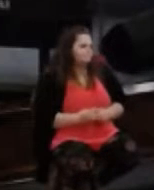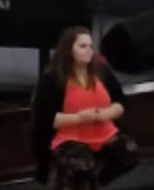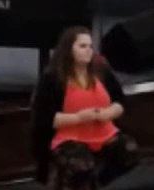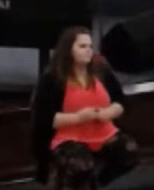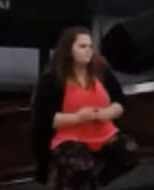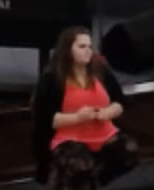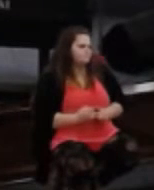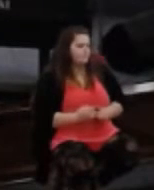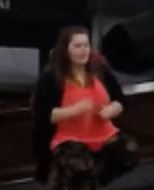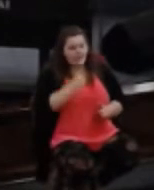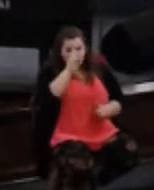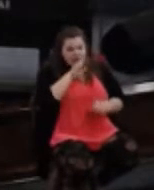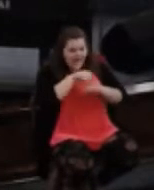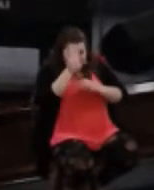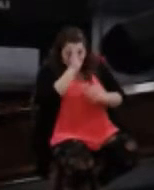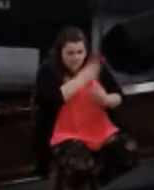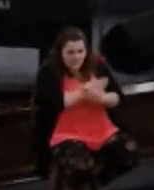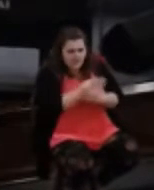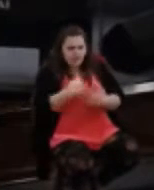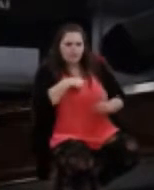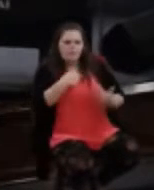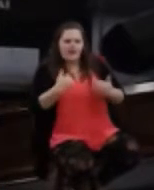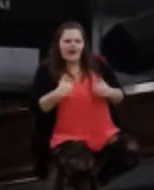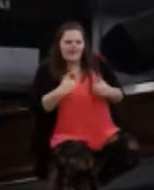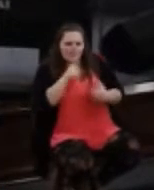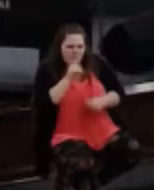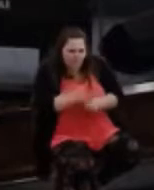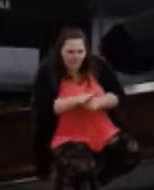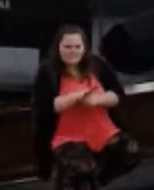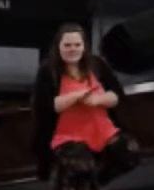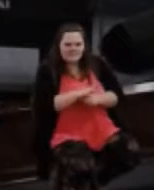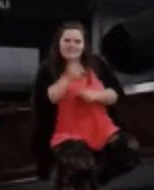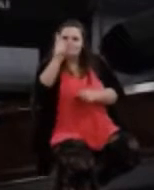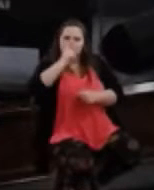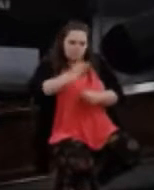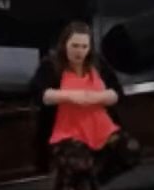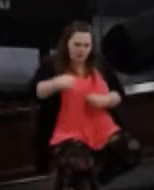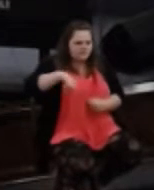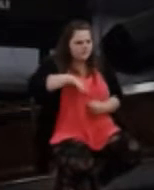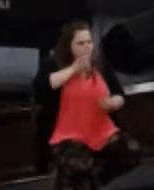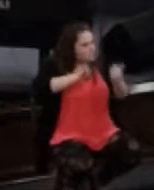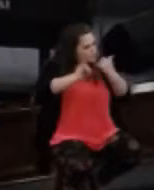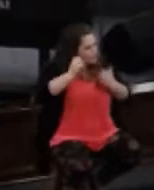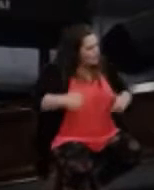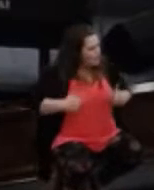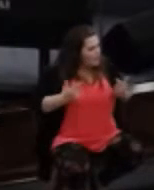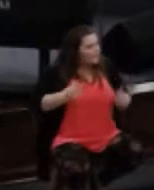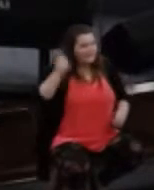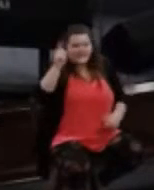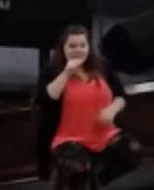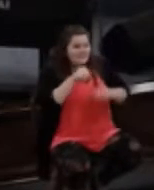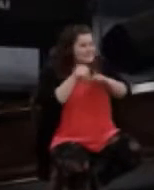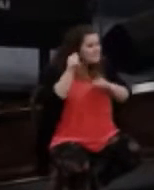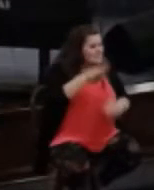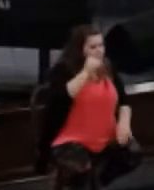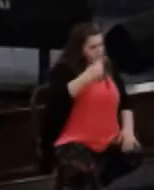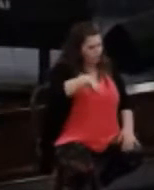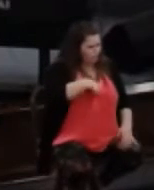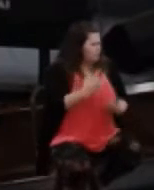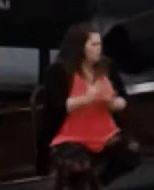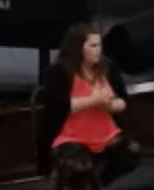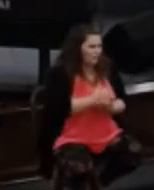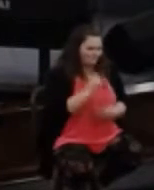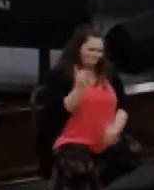God sent his Son so that we'd have the promise of eternal life. But God didn't send him because we deserved it. And